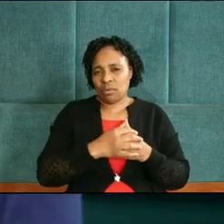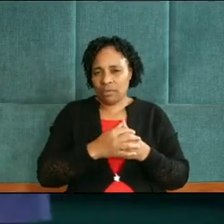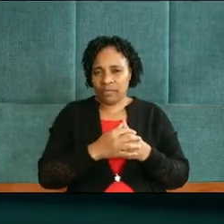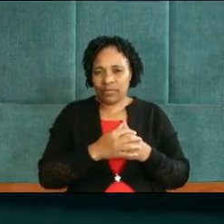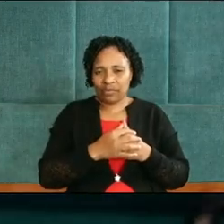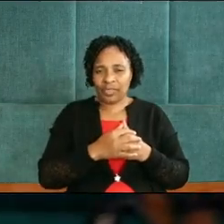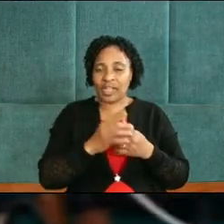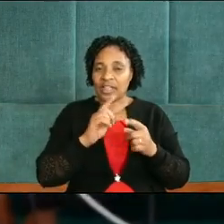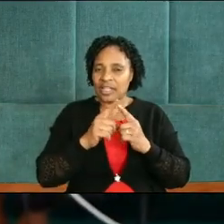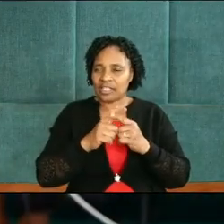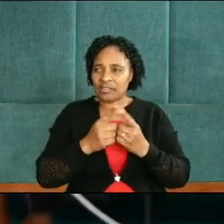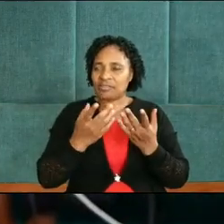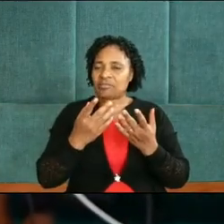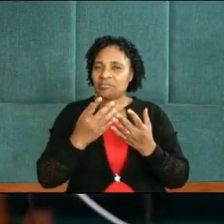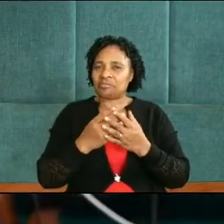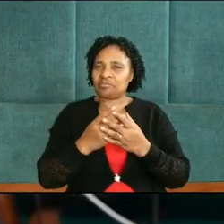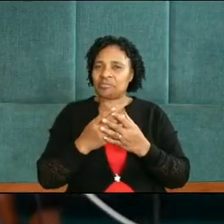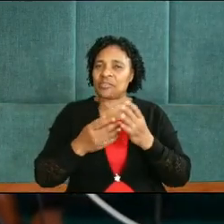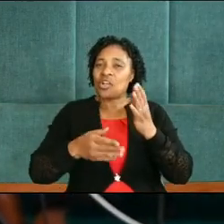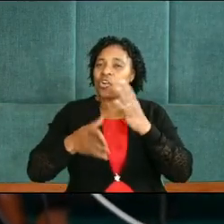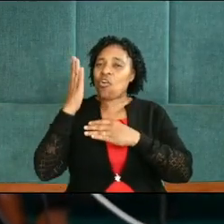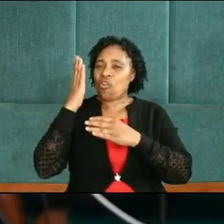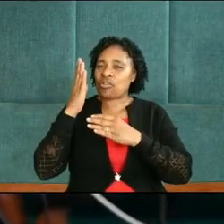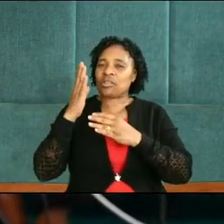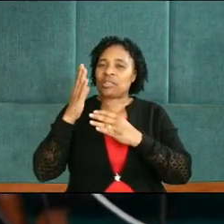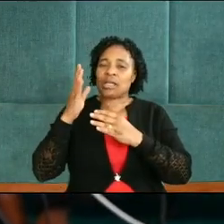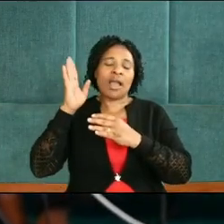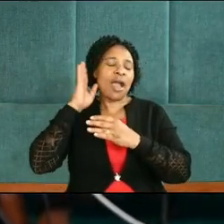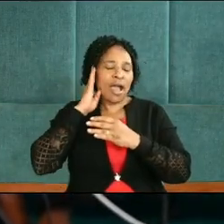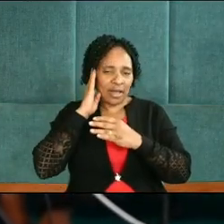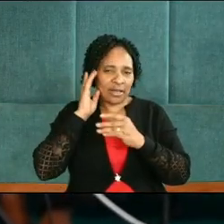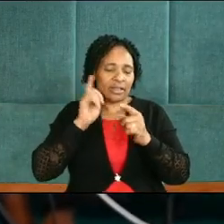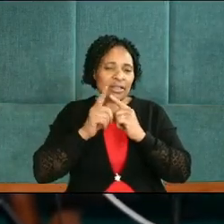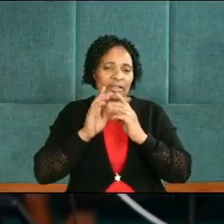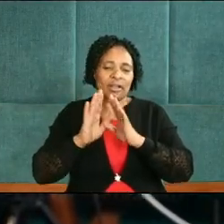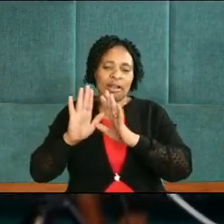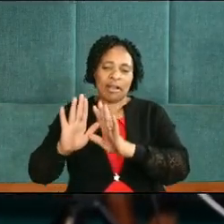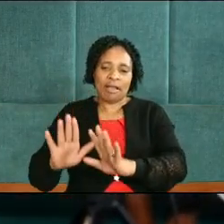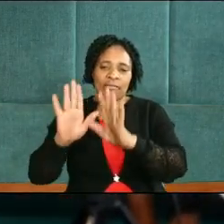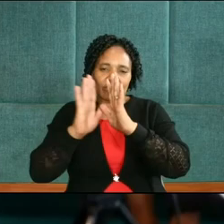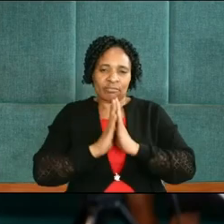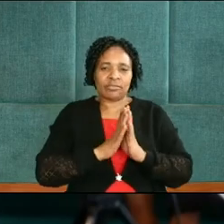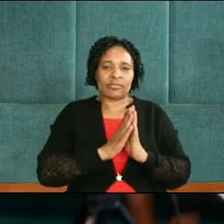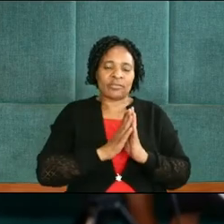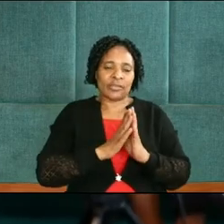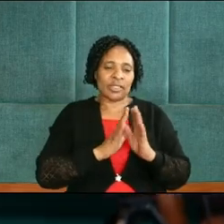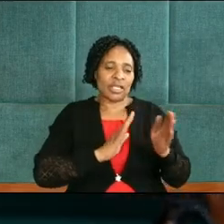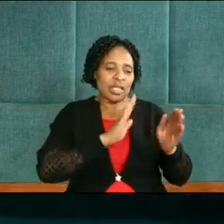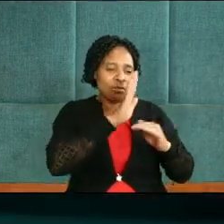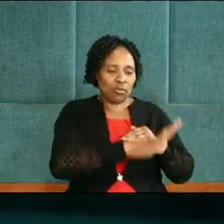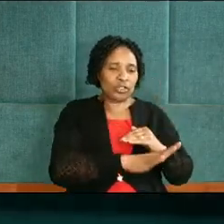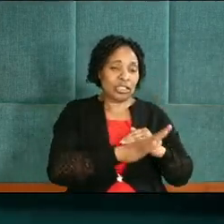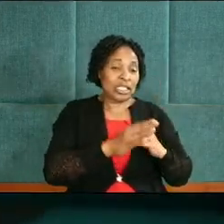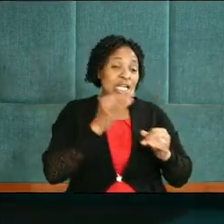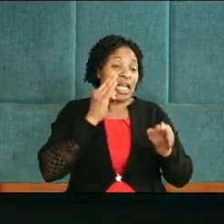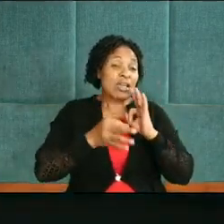And God heard him. And left the deposit. If you mess up like David,